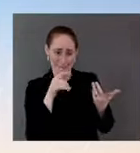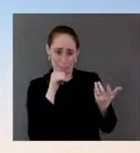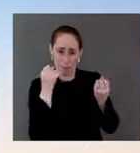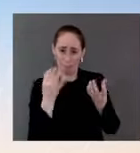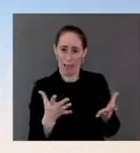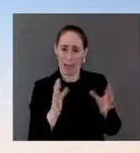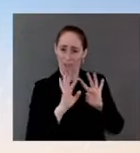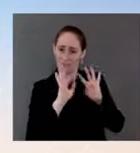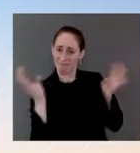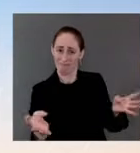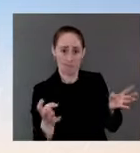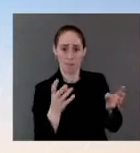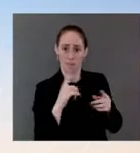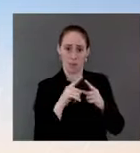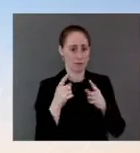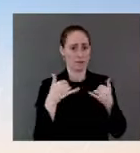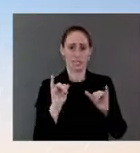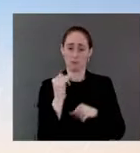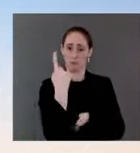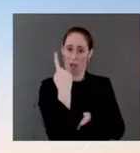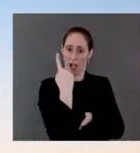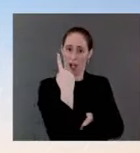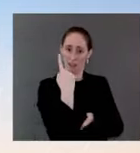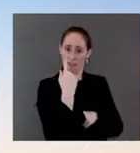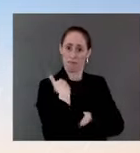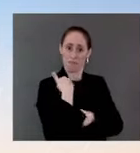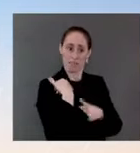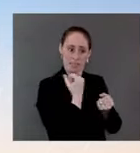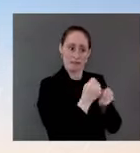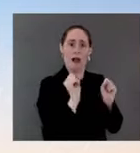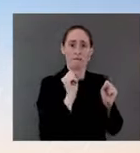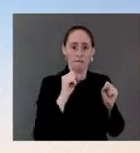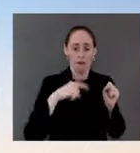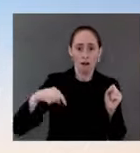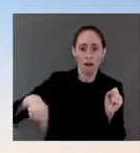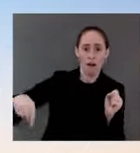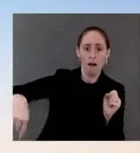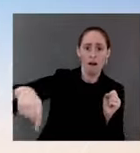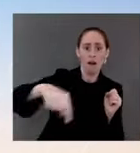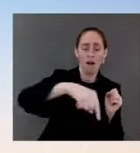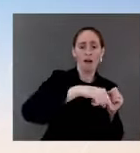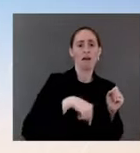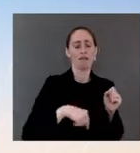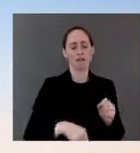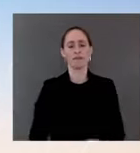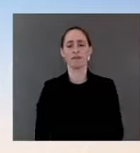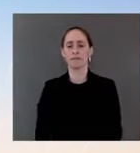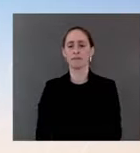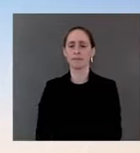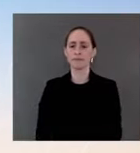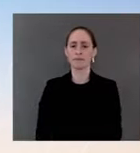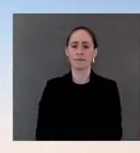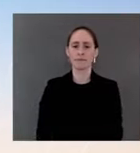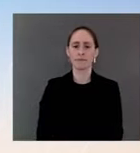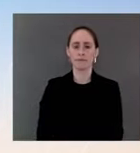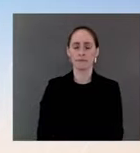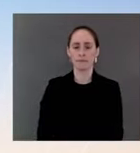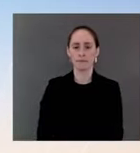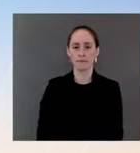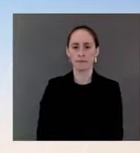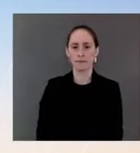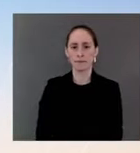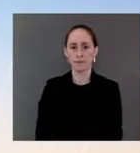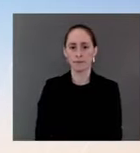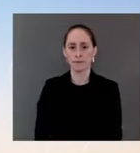those individuals posthumously and 1 on next Thursday when he awards the Medal of Honor. with that, Colleen, why don't you kick us off? Okay, thanks,